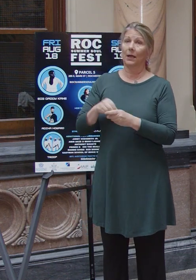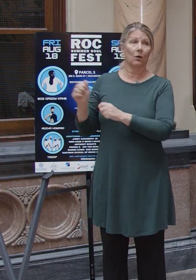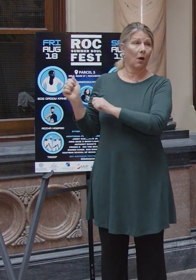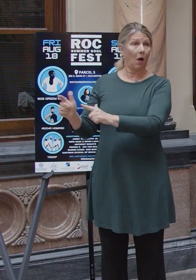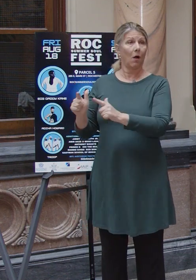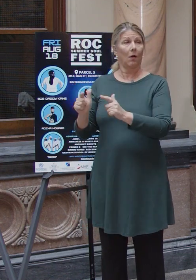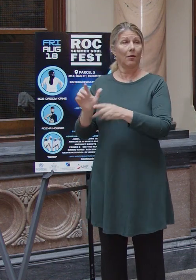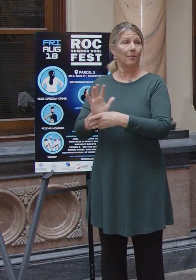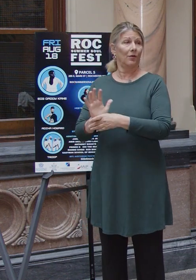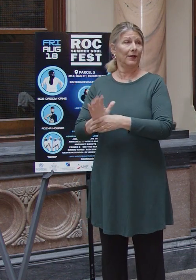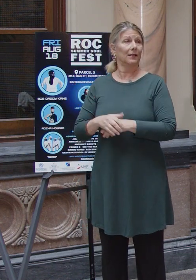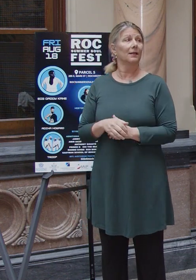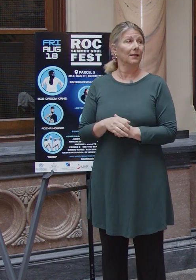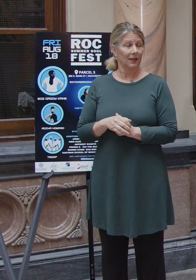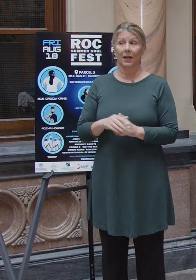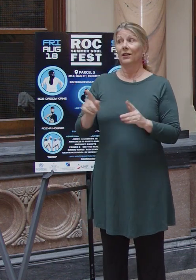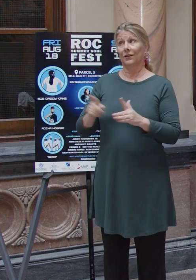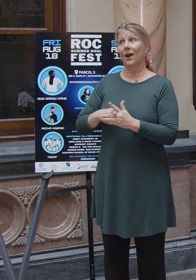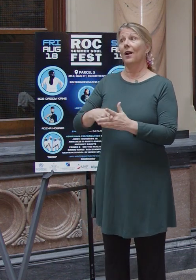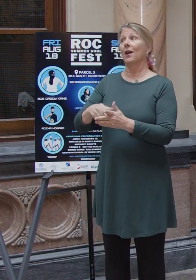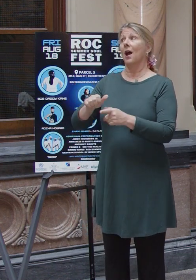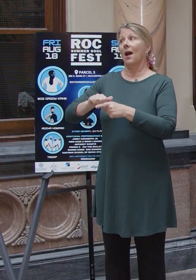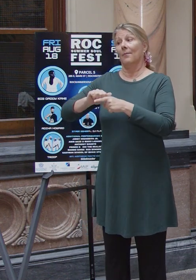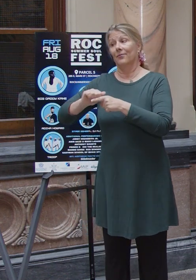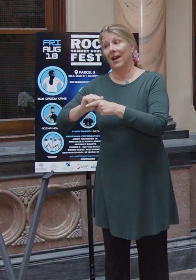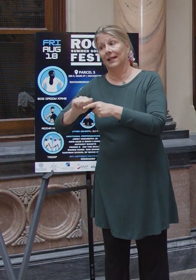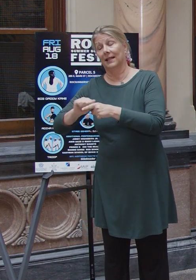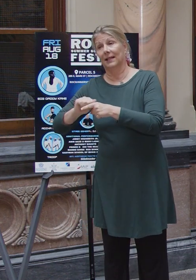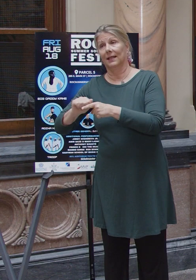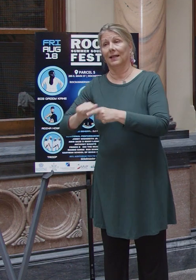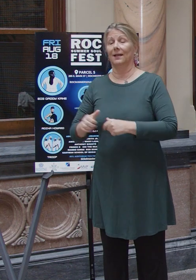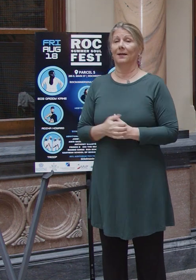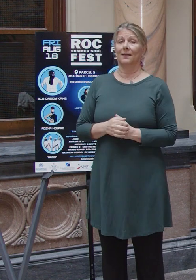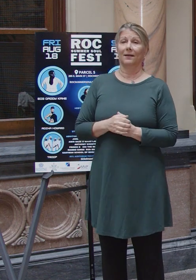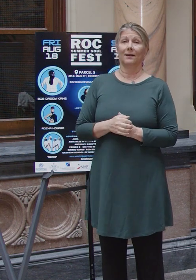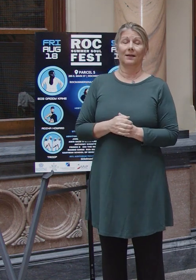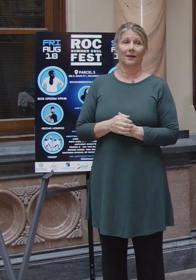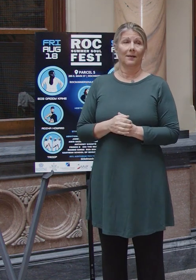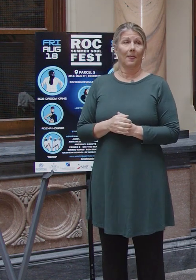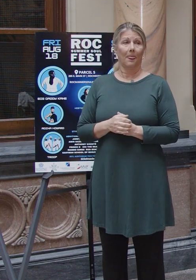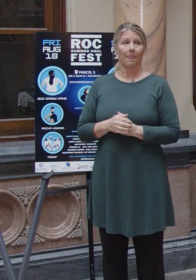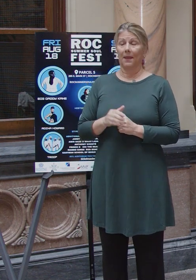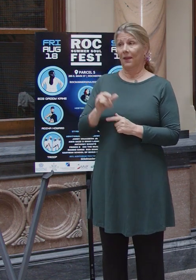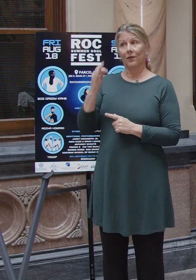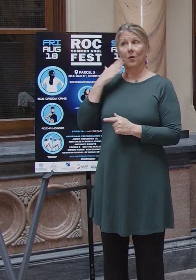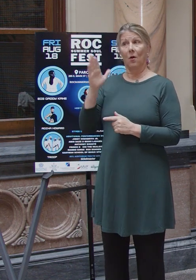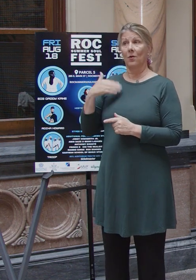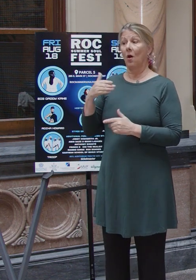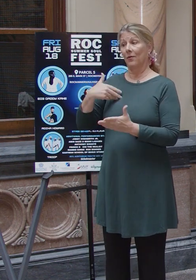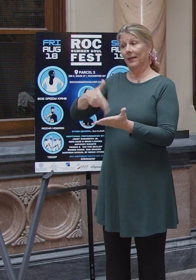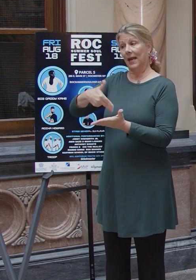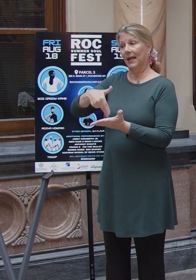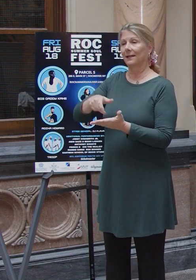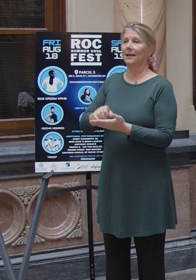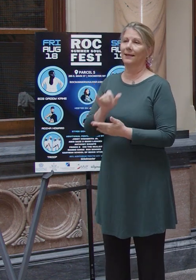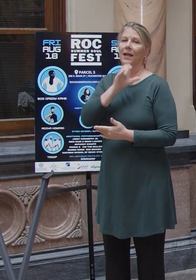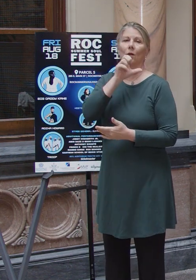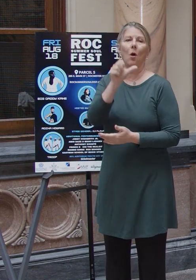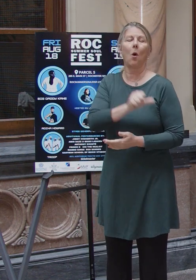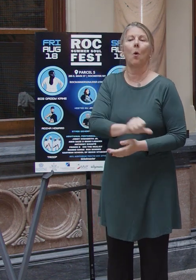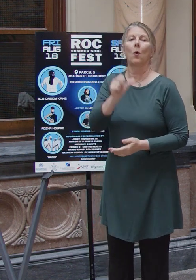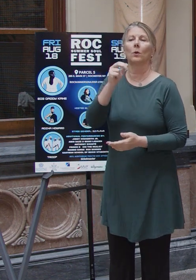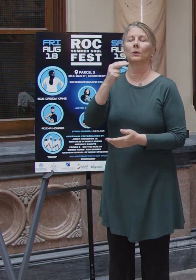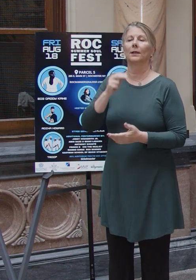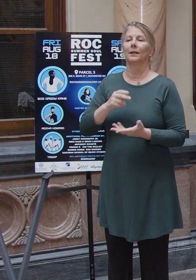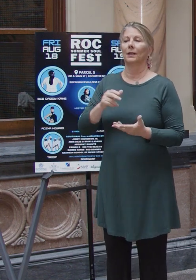sure you start practicing the Kid and Play dance. Now, if you don't know the Kid and Play dance, it's like the old cha-cha. But the difference is you kick your leg